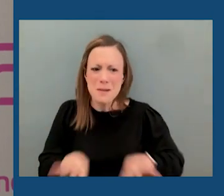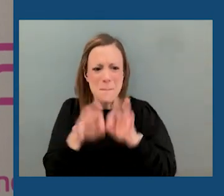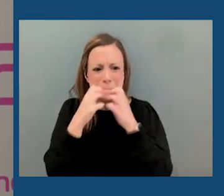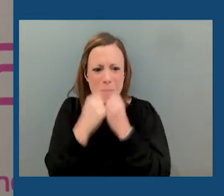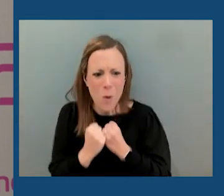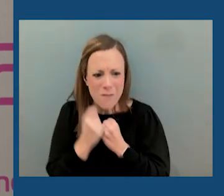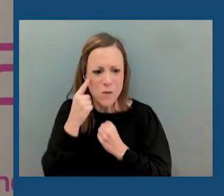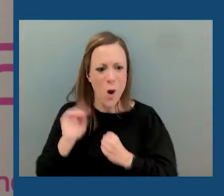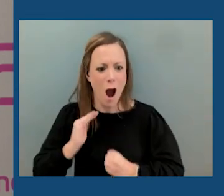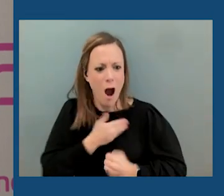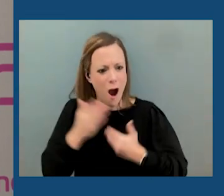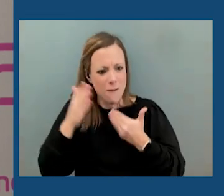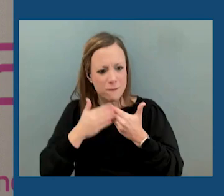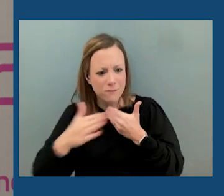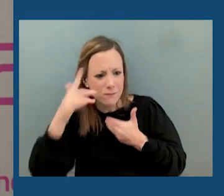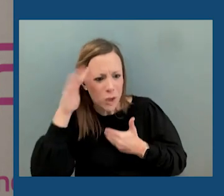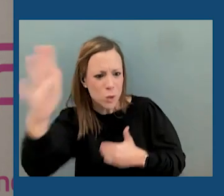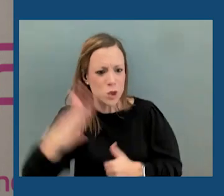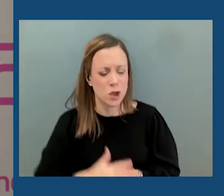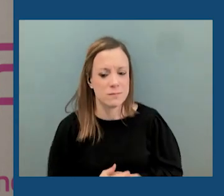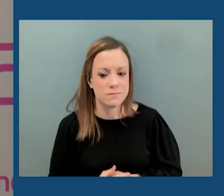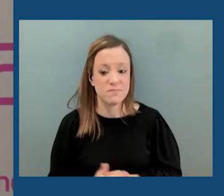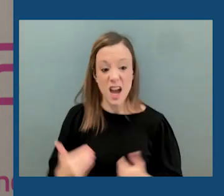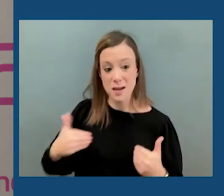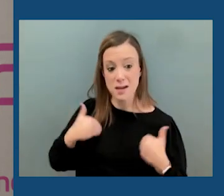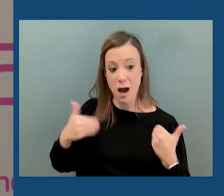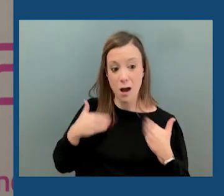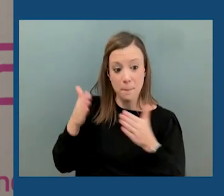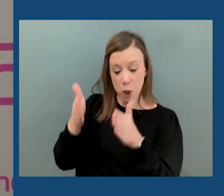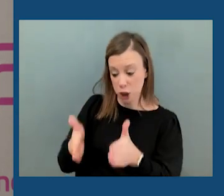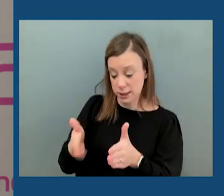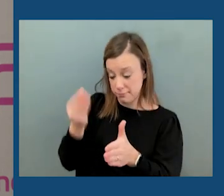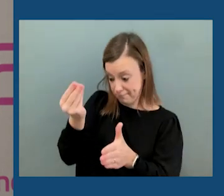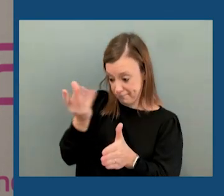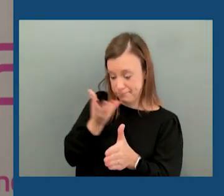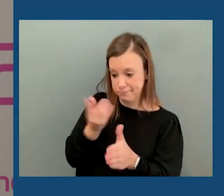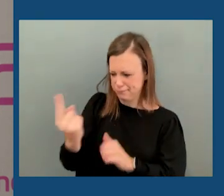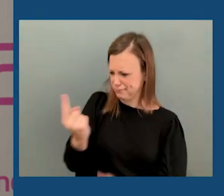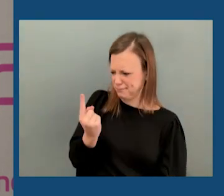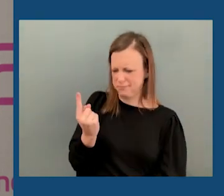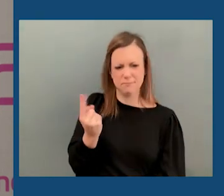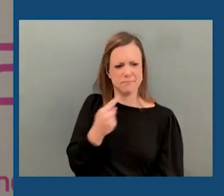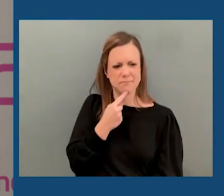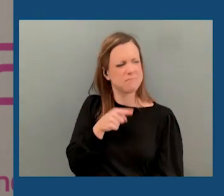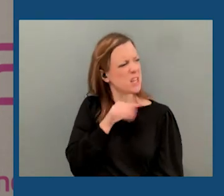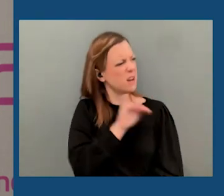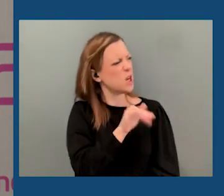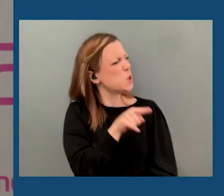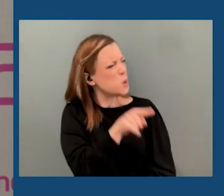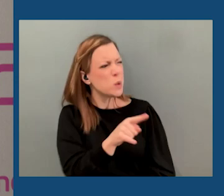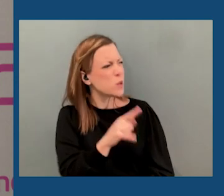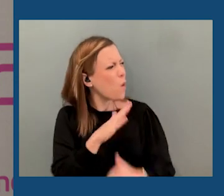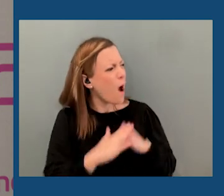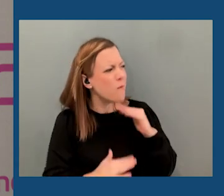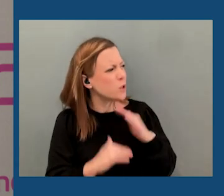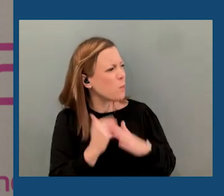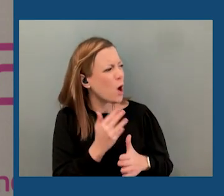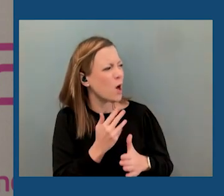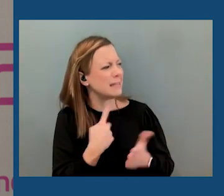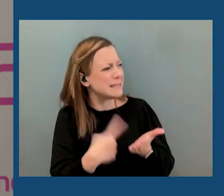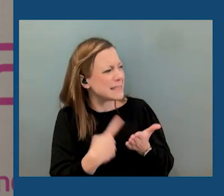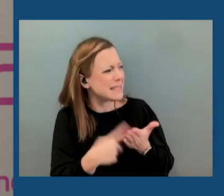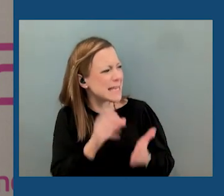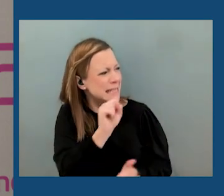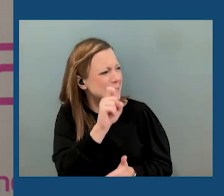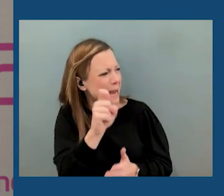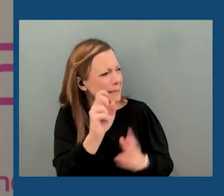future. A young person once told me, "You all are so comfortable talking about these topics," which made me and others feel